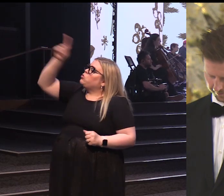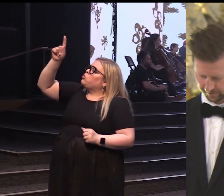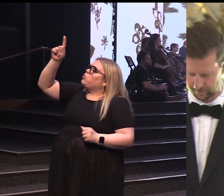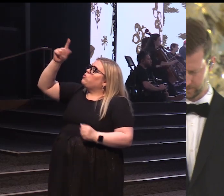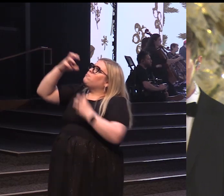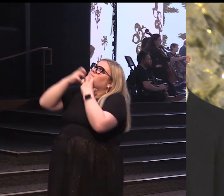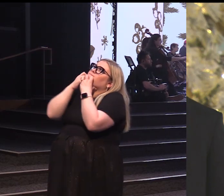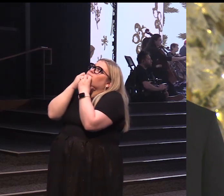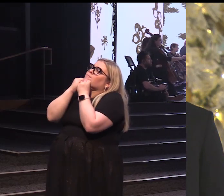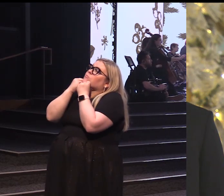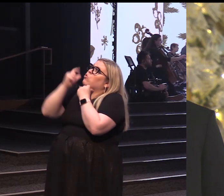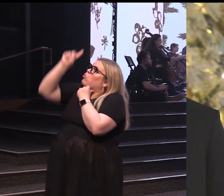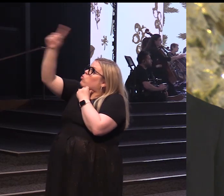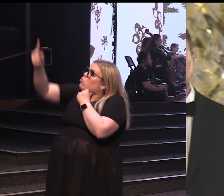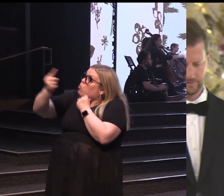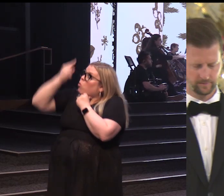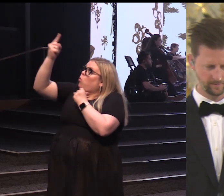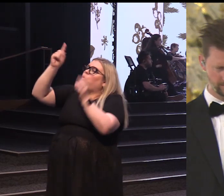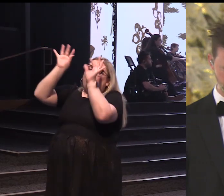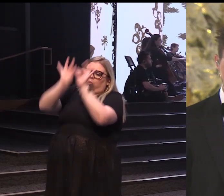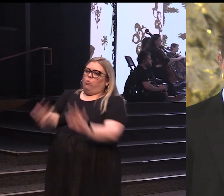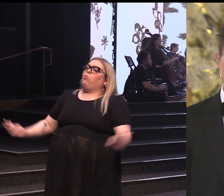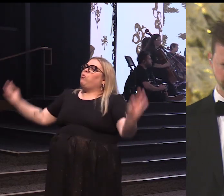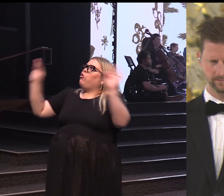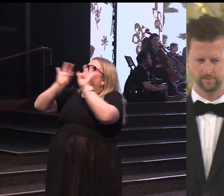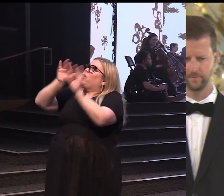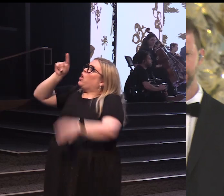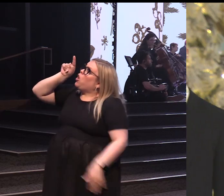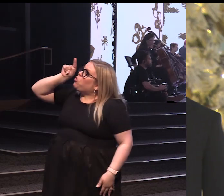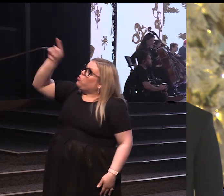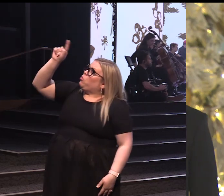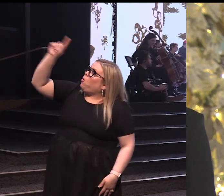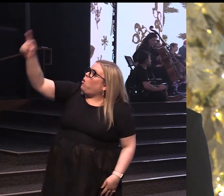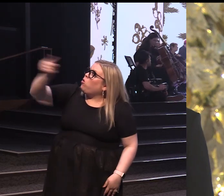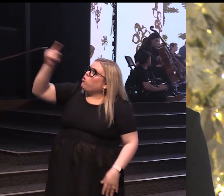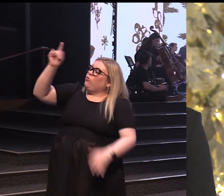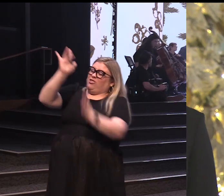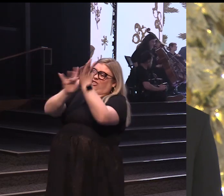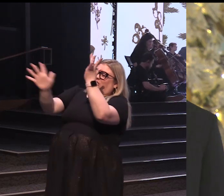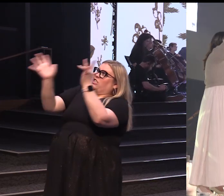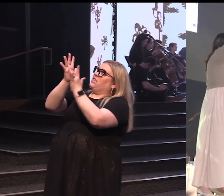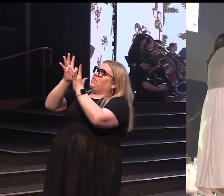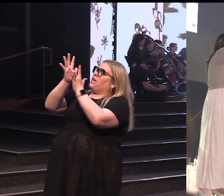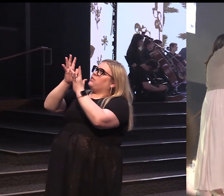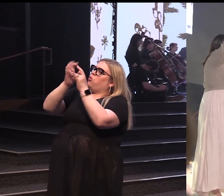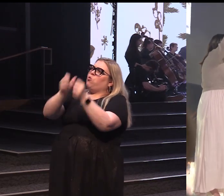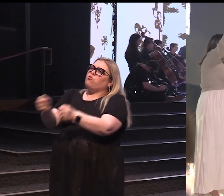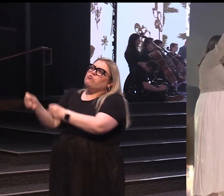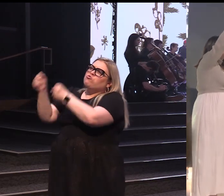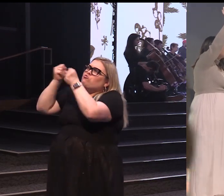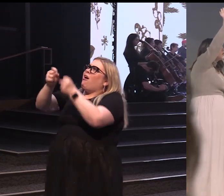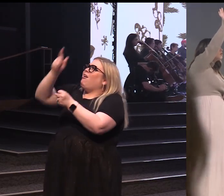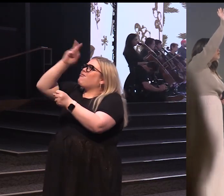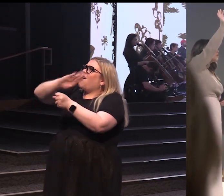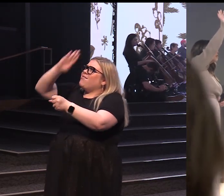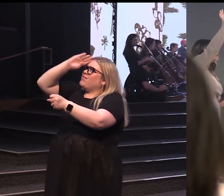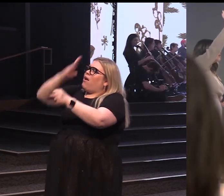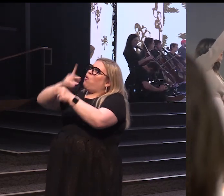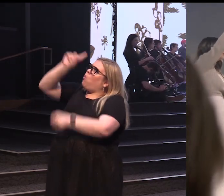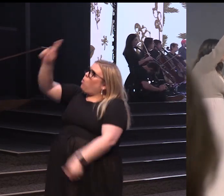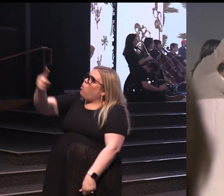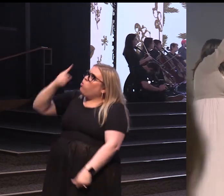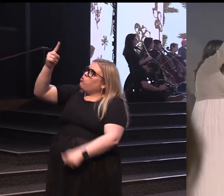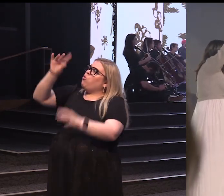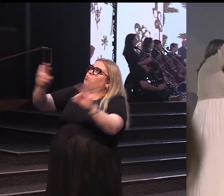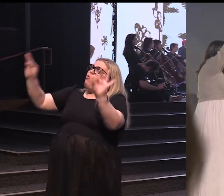for you alone are worthy. For you alone, Jesus Christ, the strong Son of God. Only you are worthy of